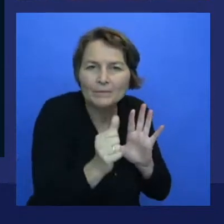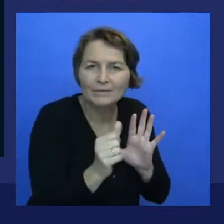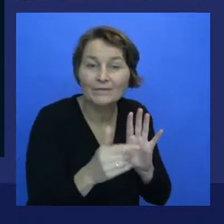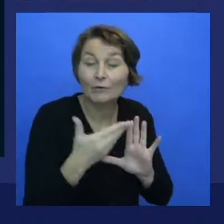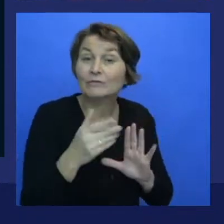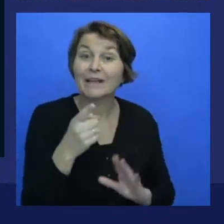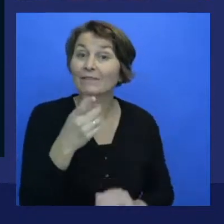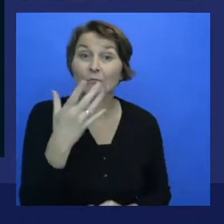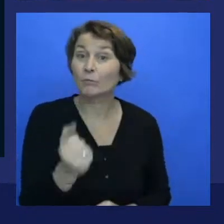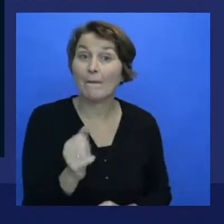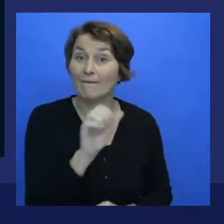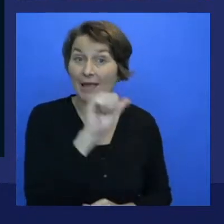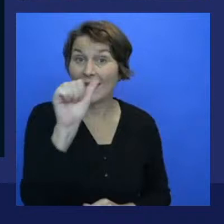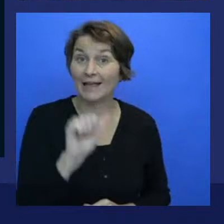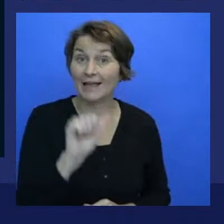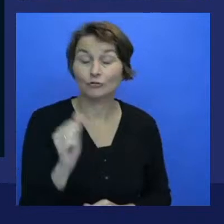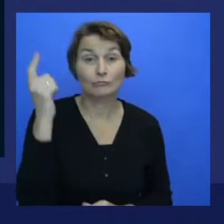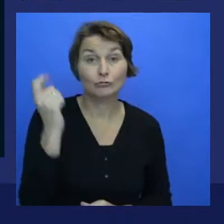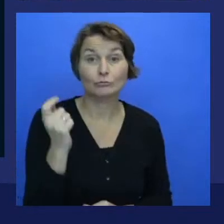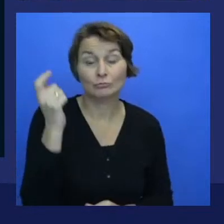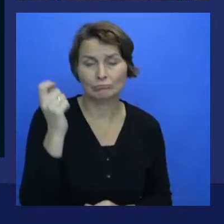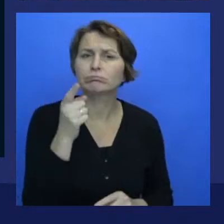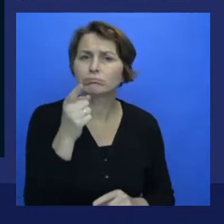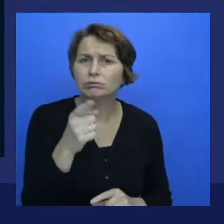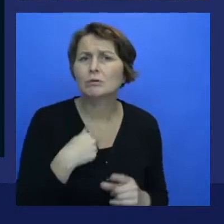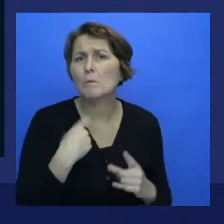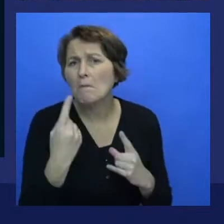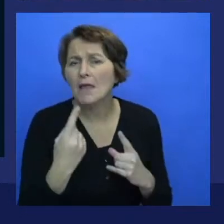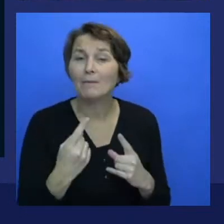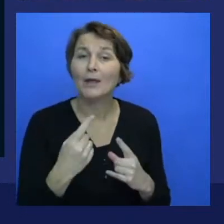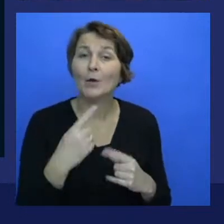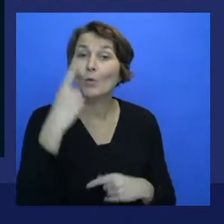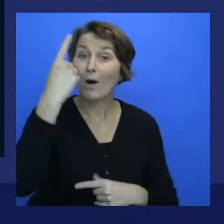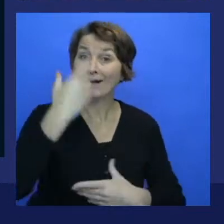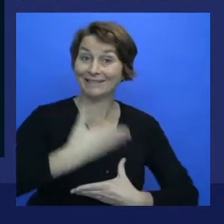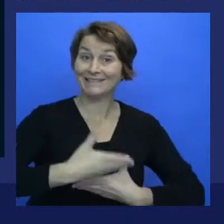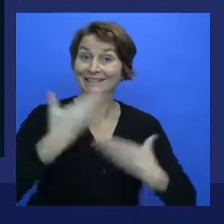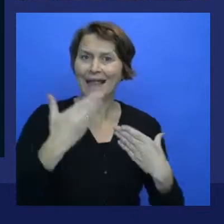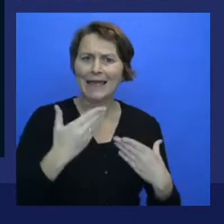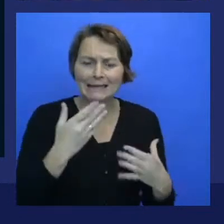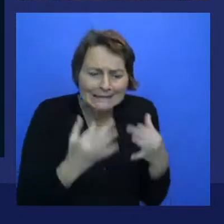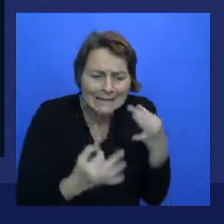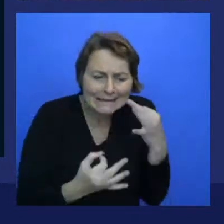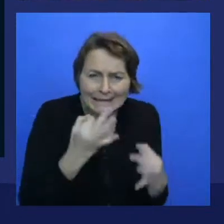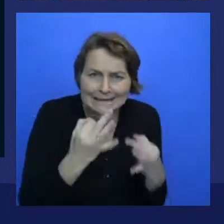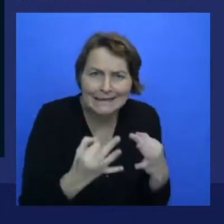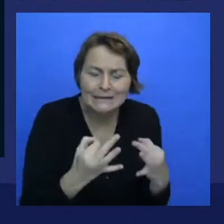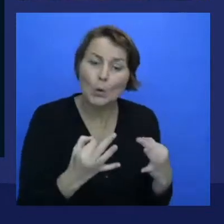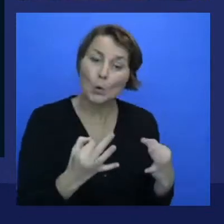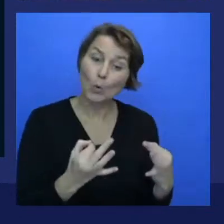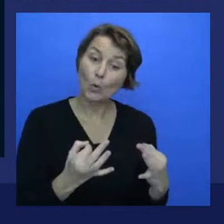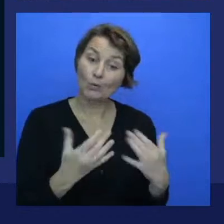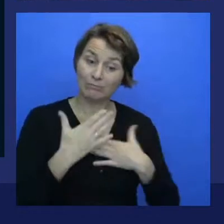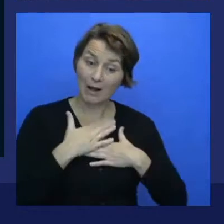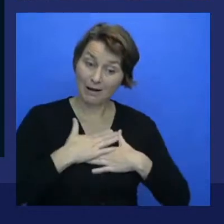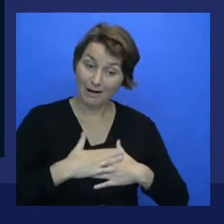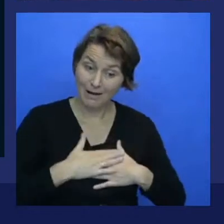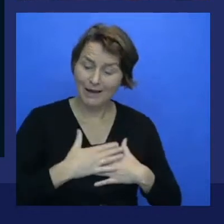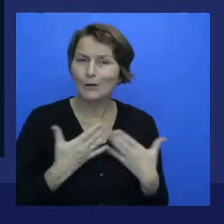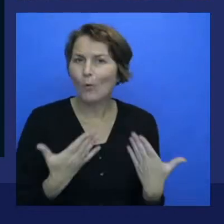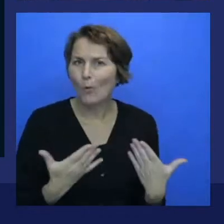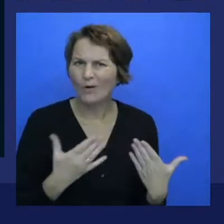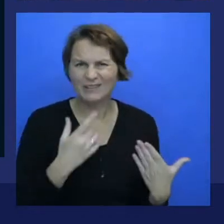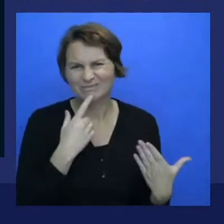can have 7-day trial there just to check it out and see if it works for you or it